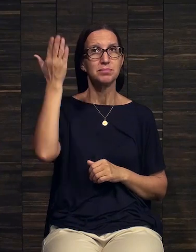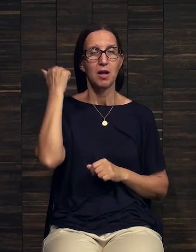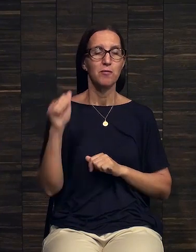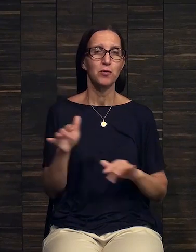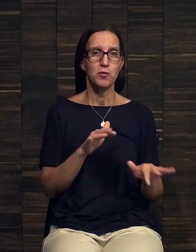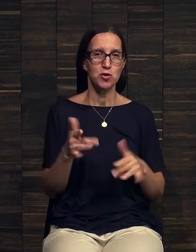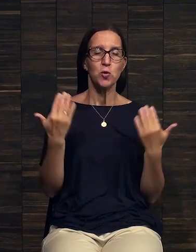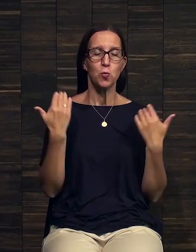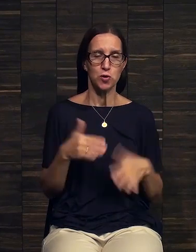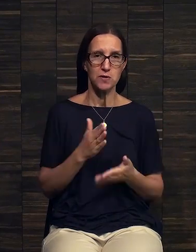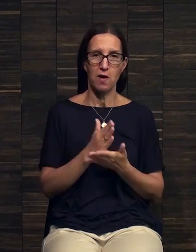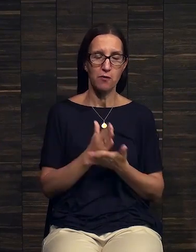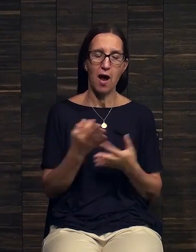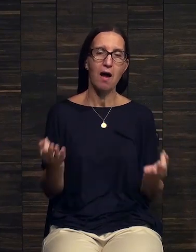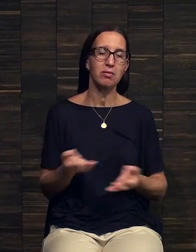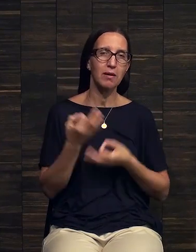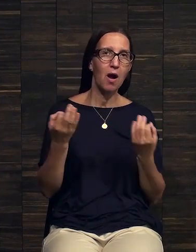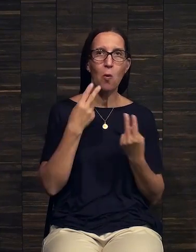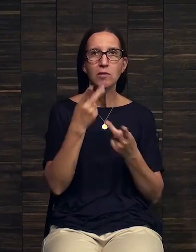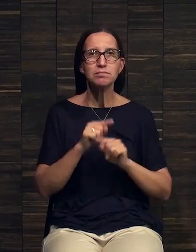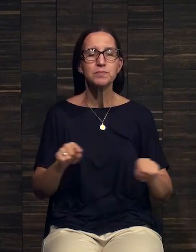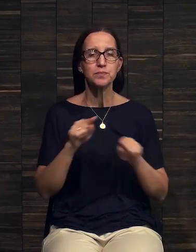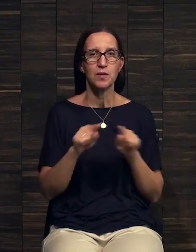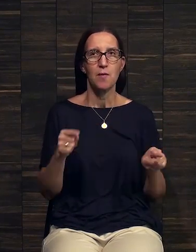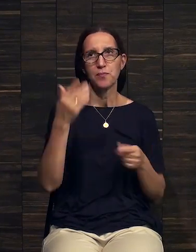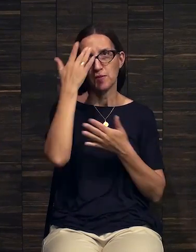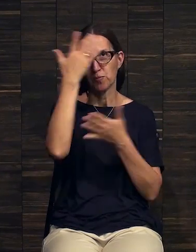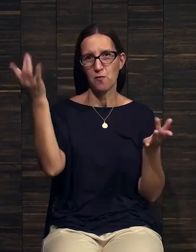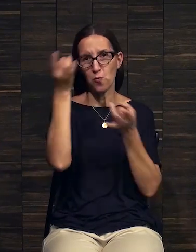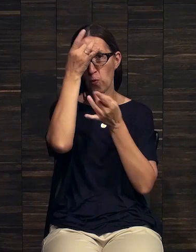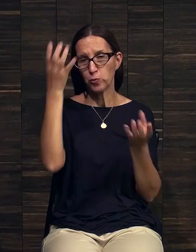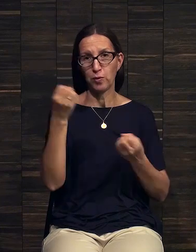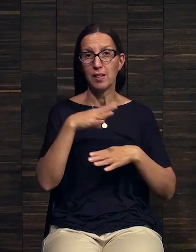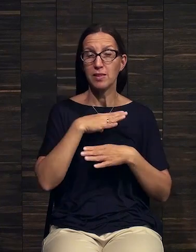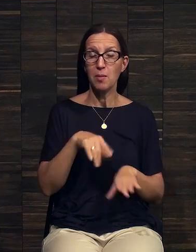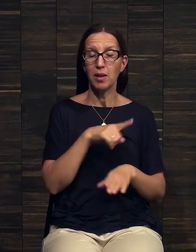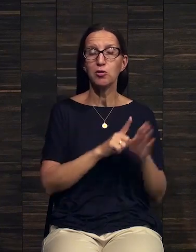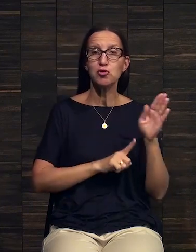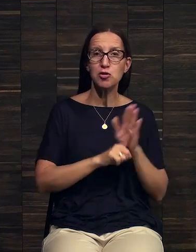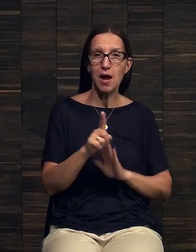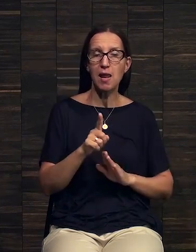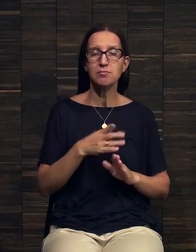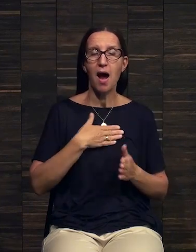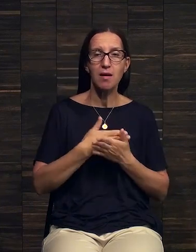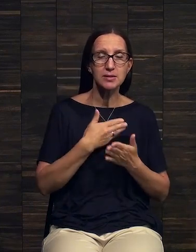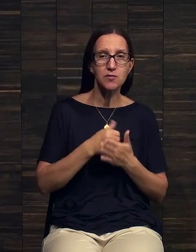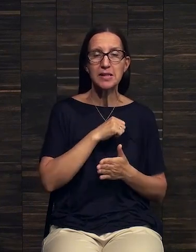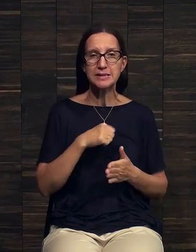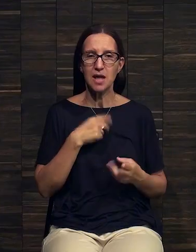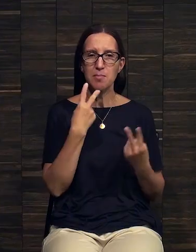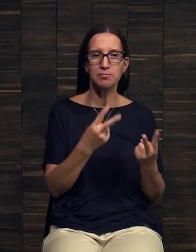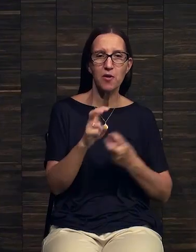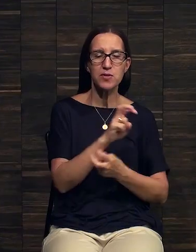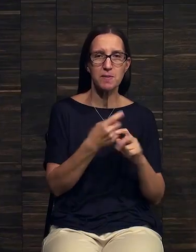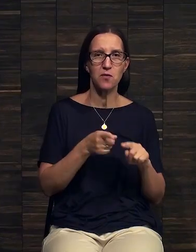And you know, but this homosexual movement was a part of society, and